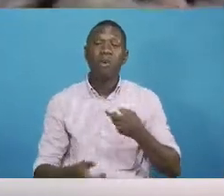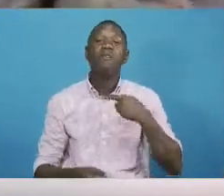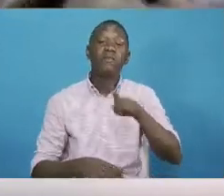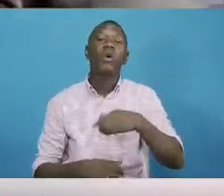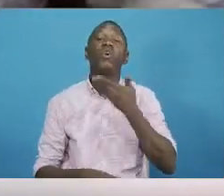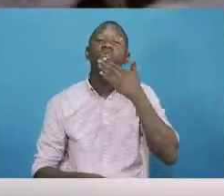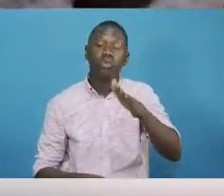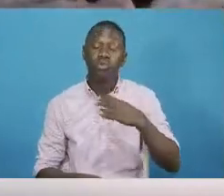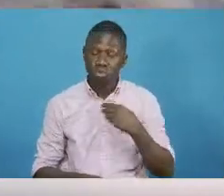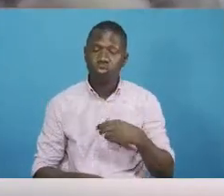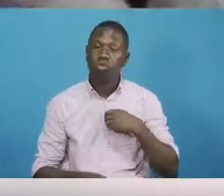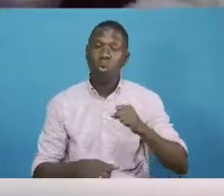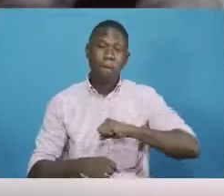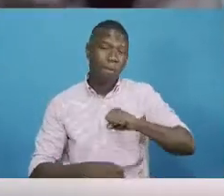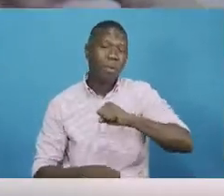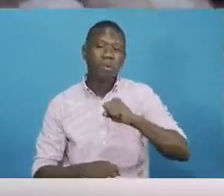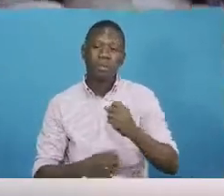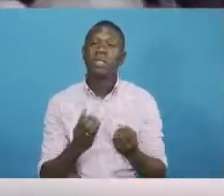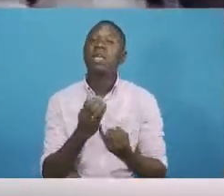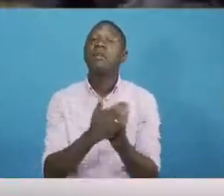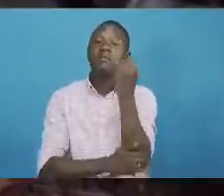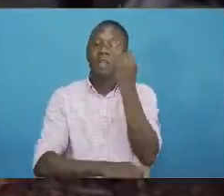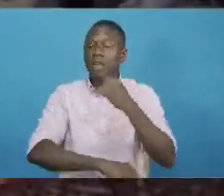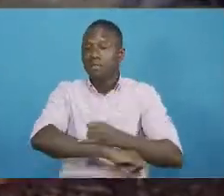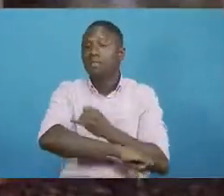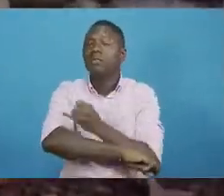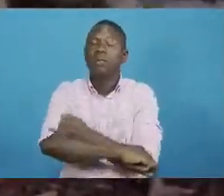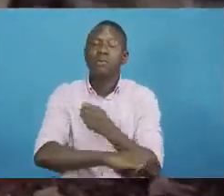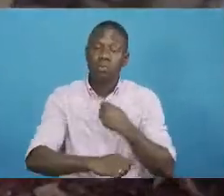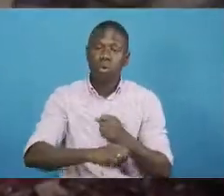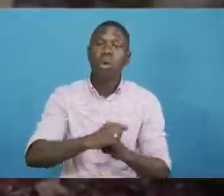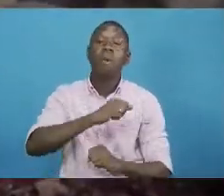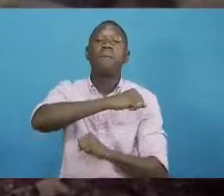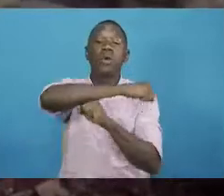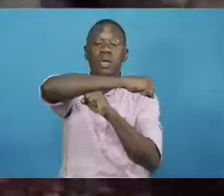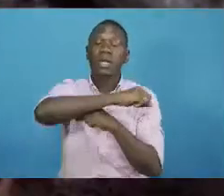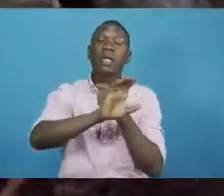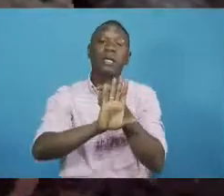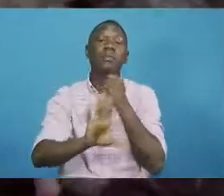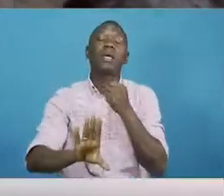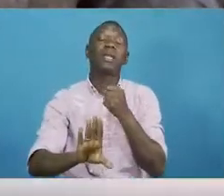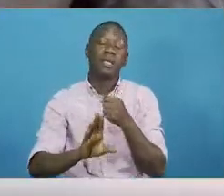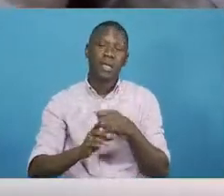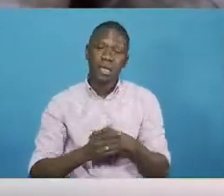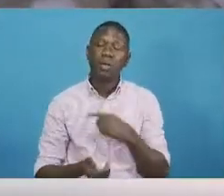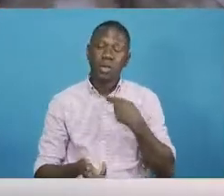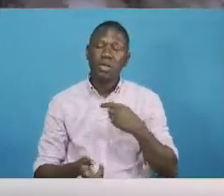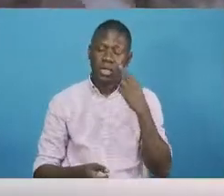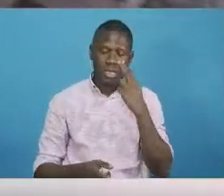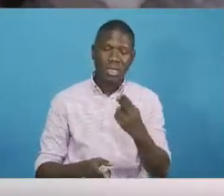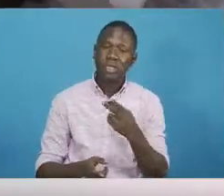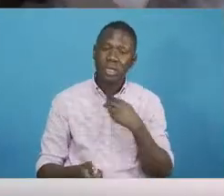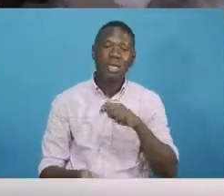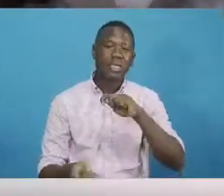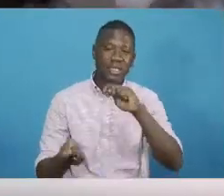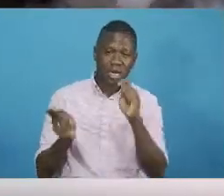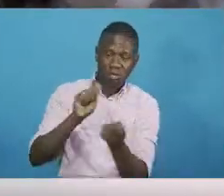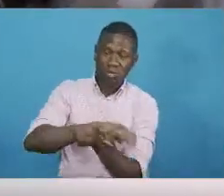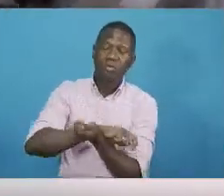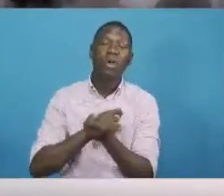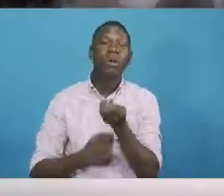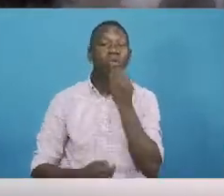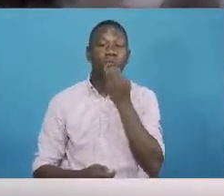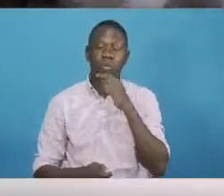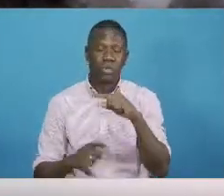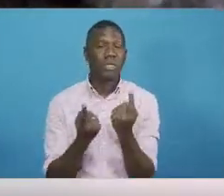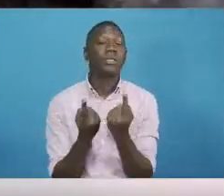efforts collectively and individually to restore the planet and protect life, while integrating biodiversity in the transformation of food systems.